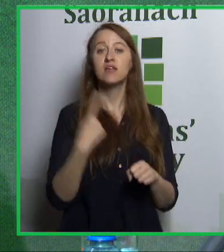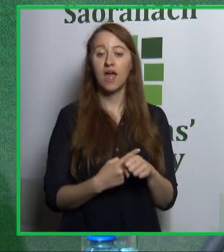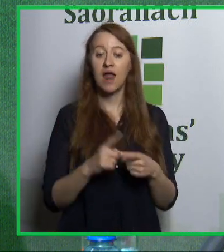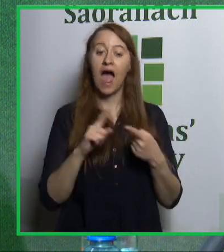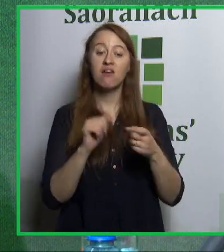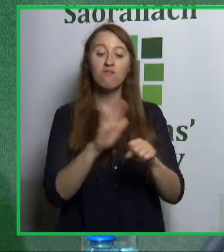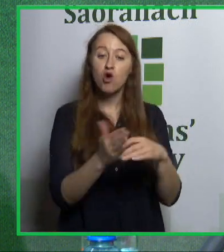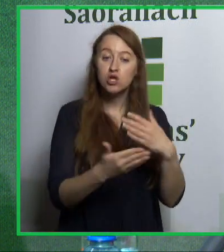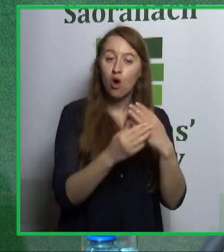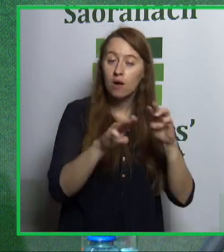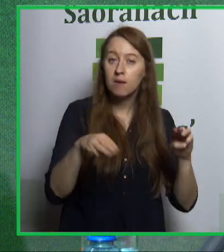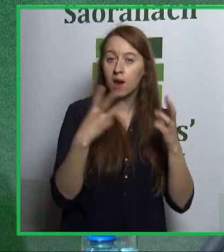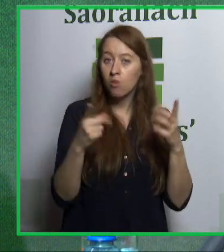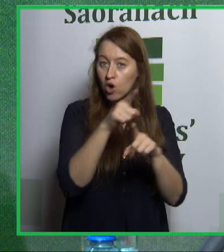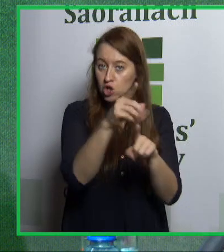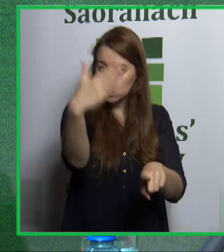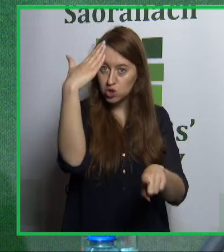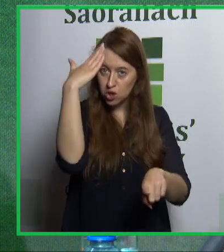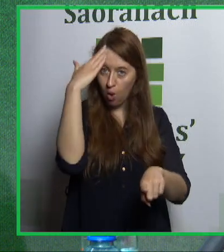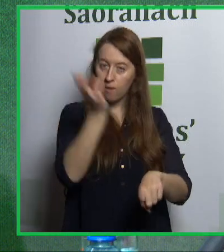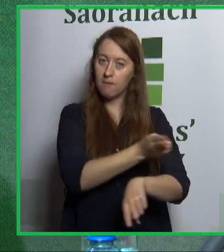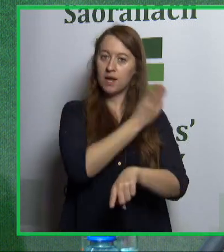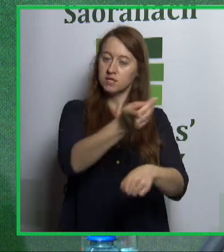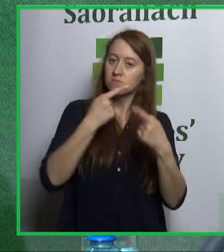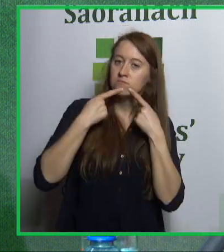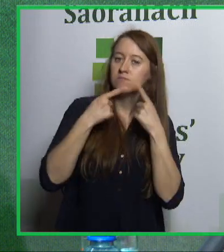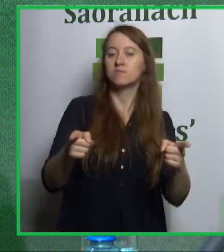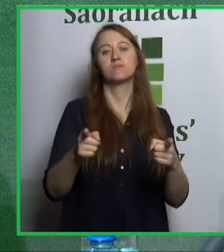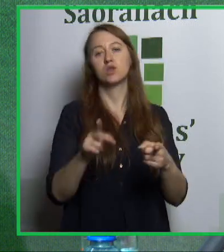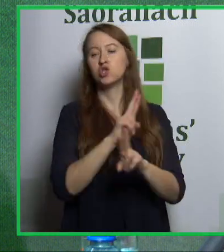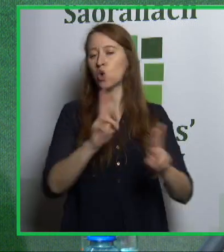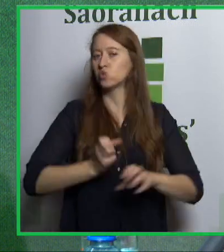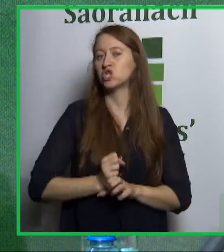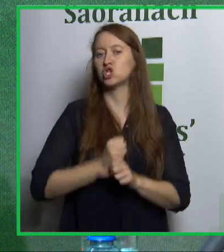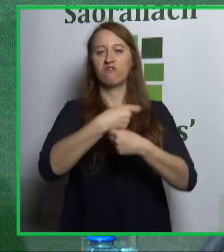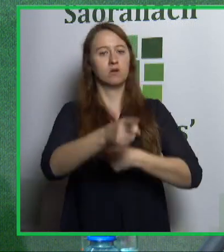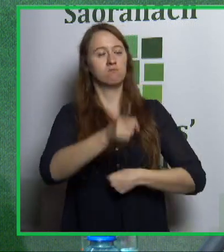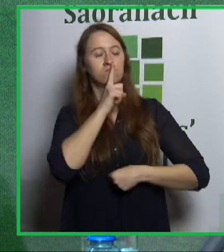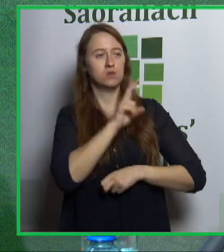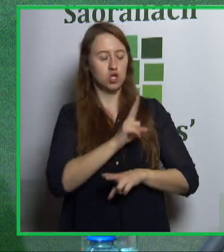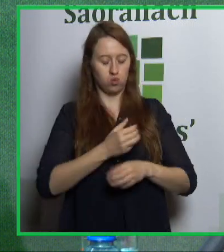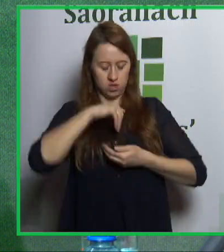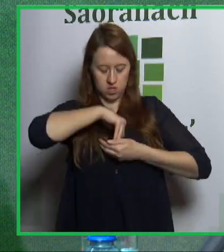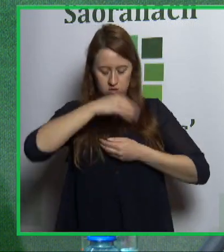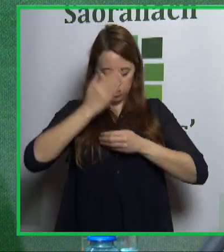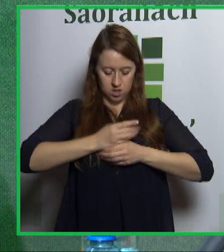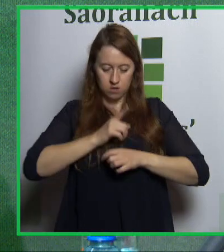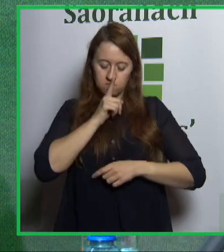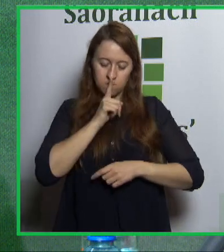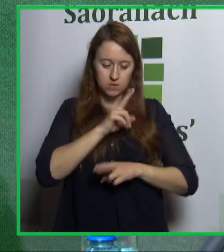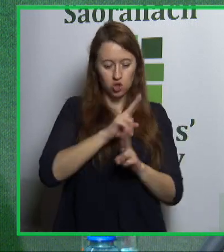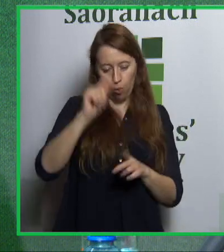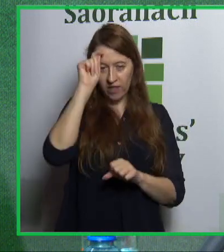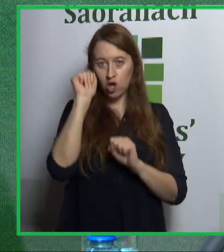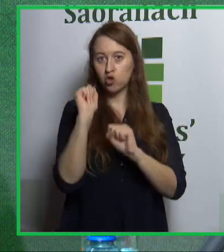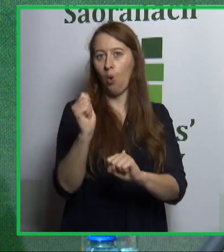make your story known, and make sure that whatever you do, that you don't just suffer in silence and suffer with the stigma, the internal stigma of I'm the bad person, I'm the bold